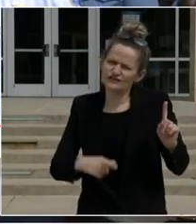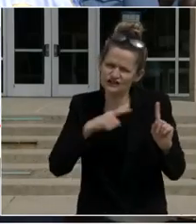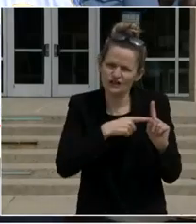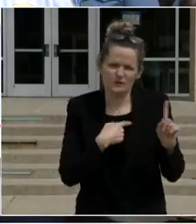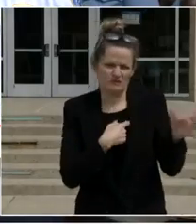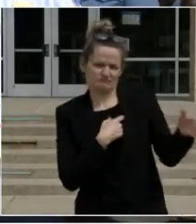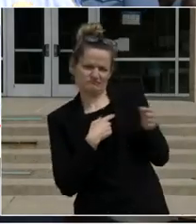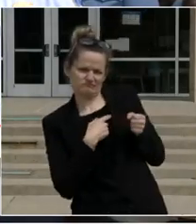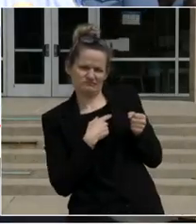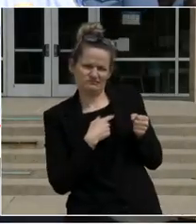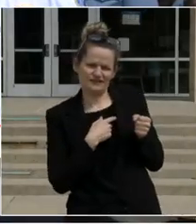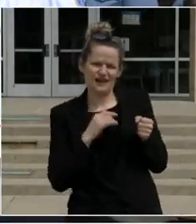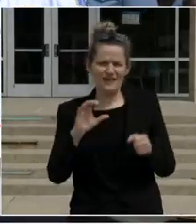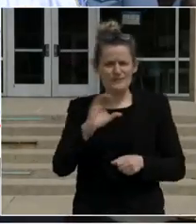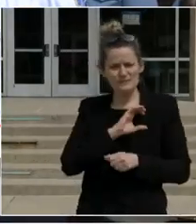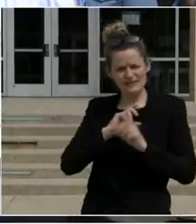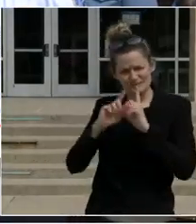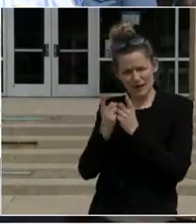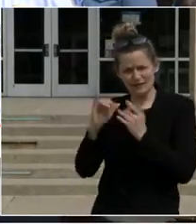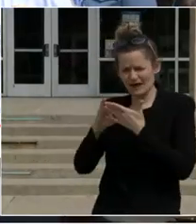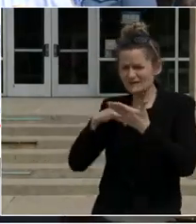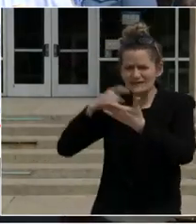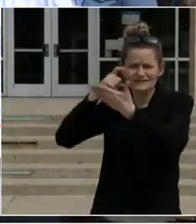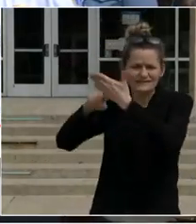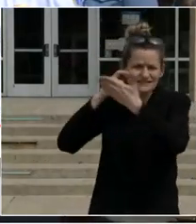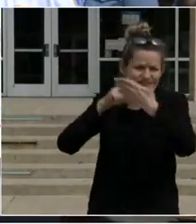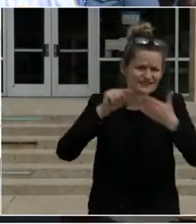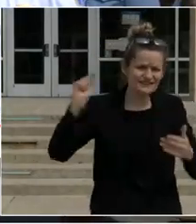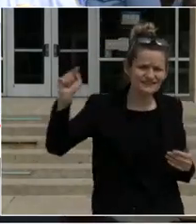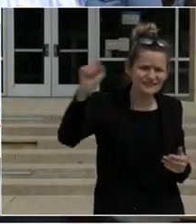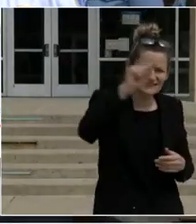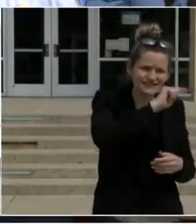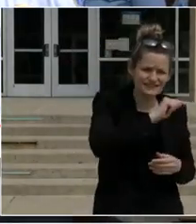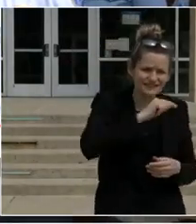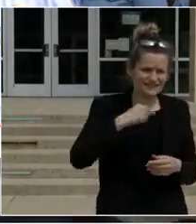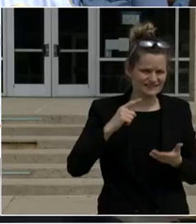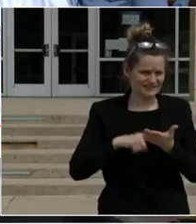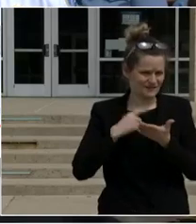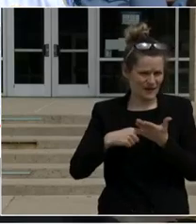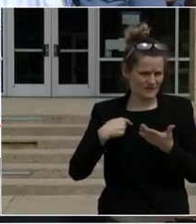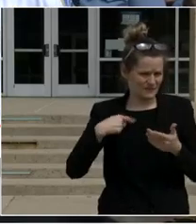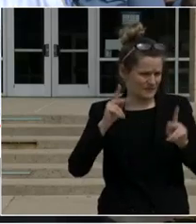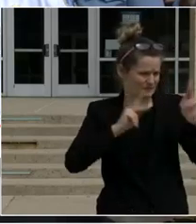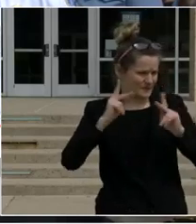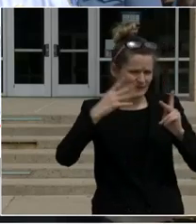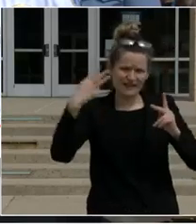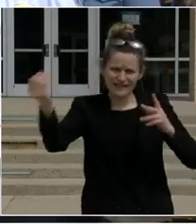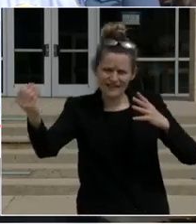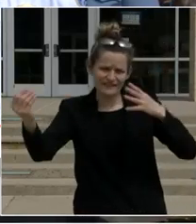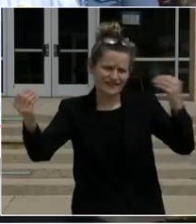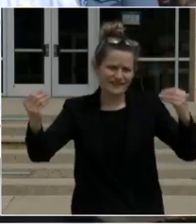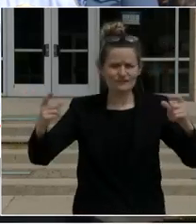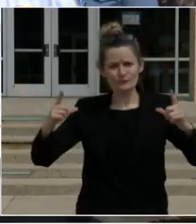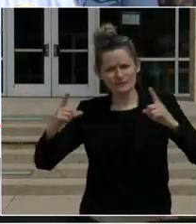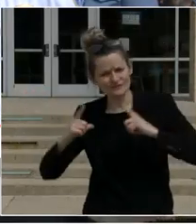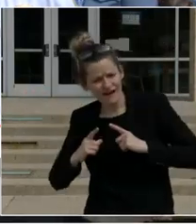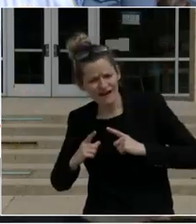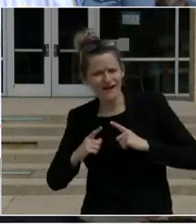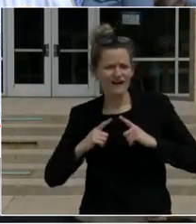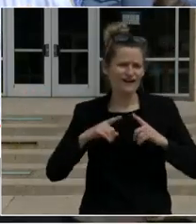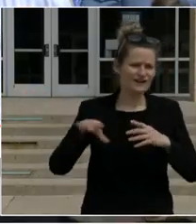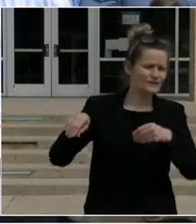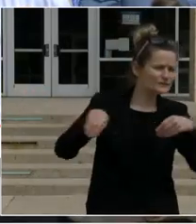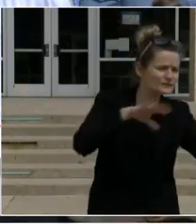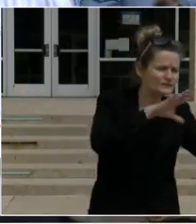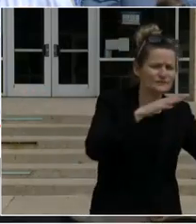we can see attrition levels up to 300 people a year retiring, moving on. And that